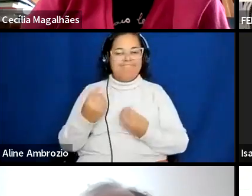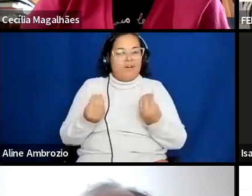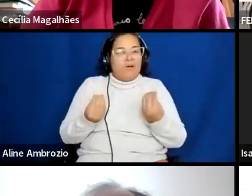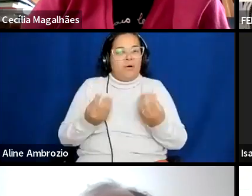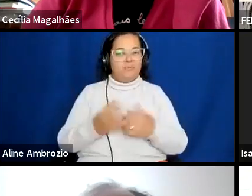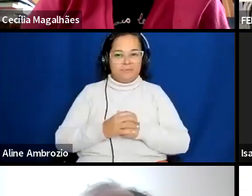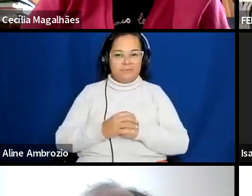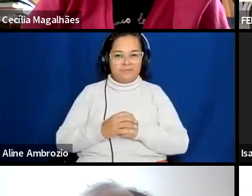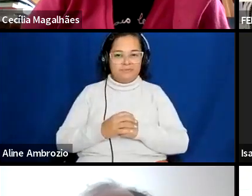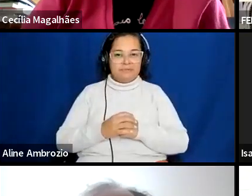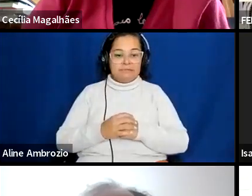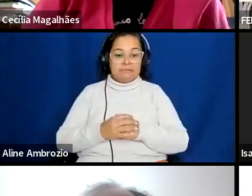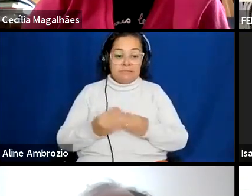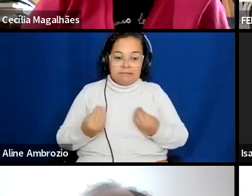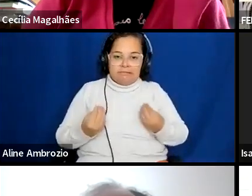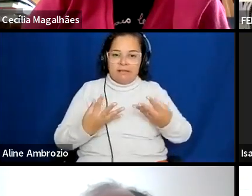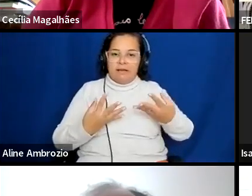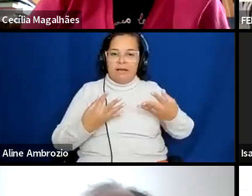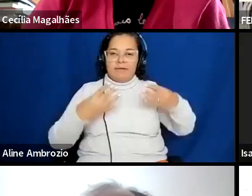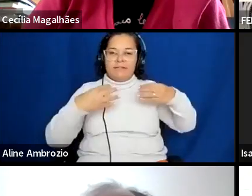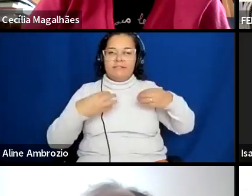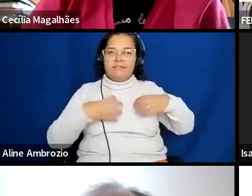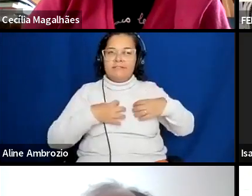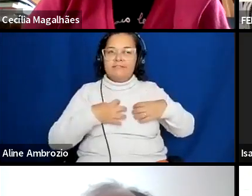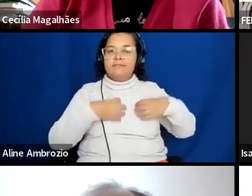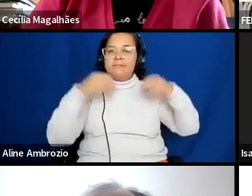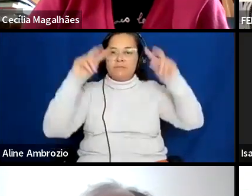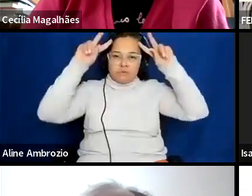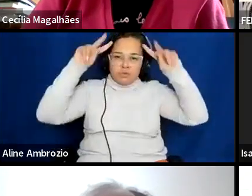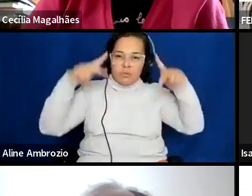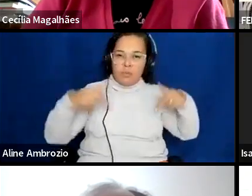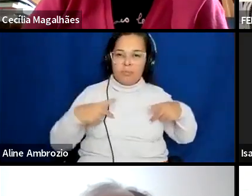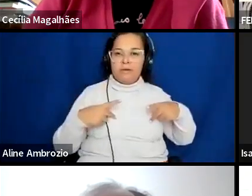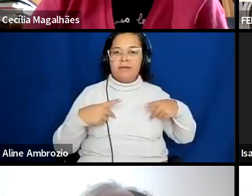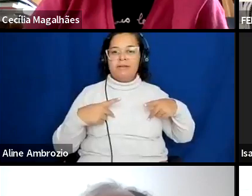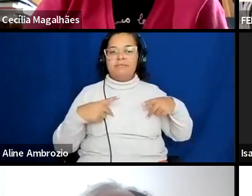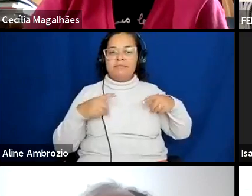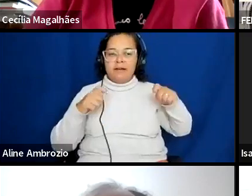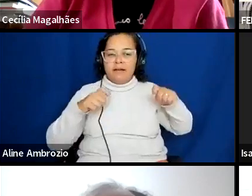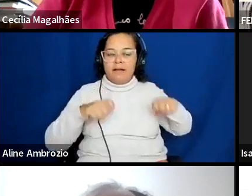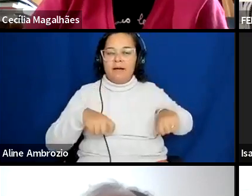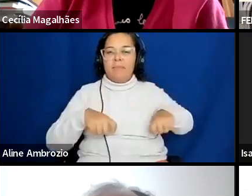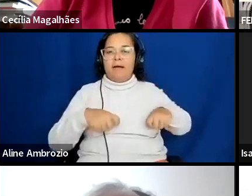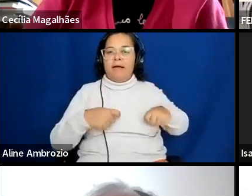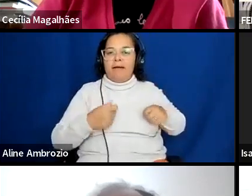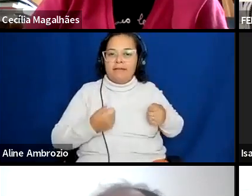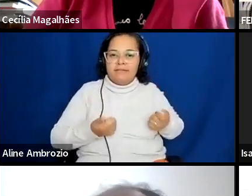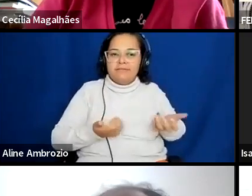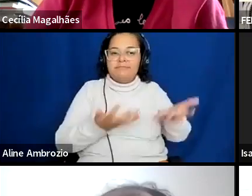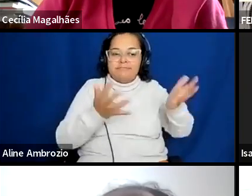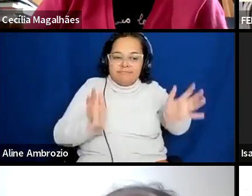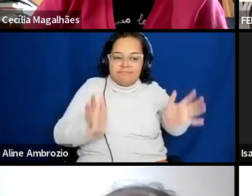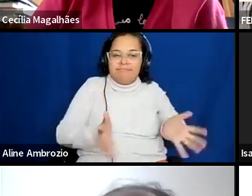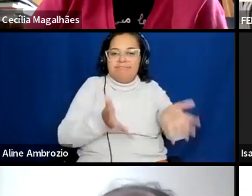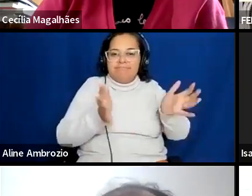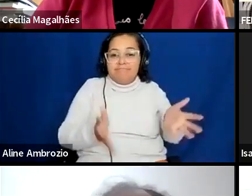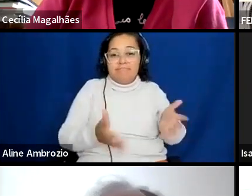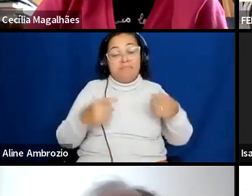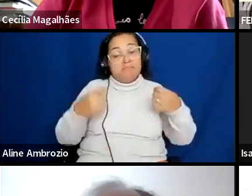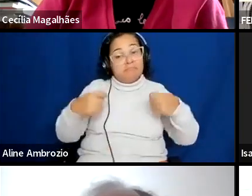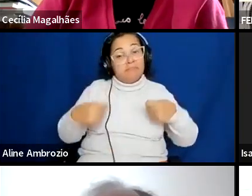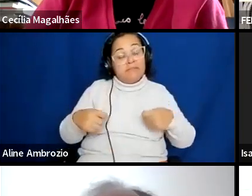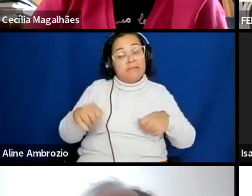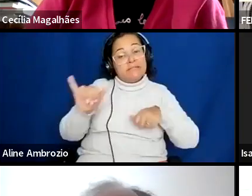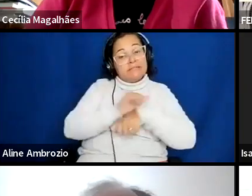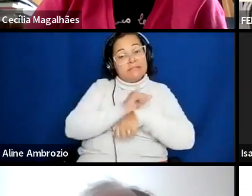for any human capacity, we have to be able to think of ways in which we can free